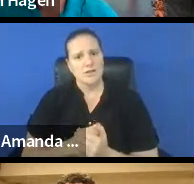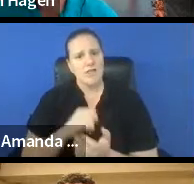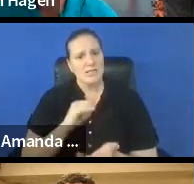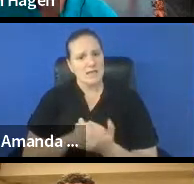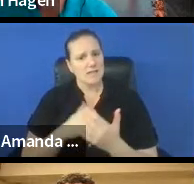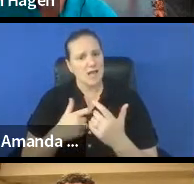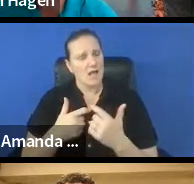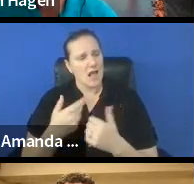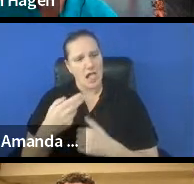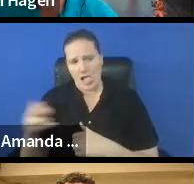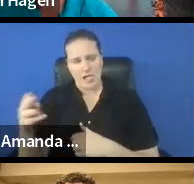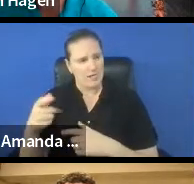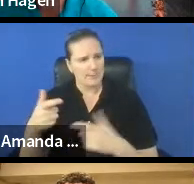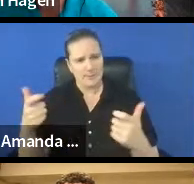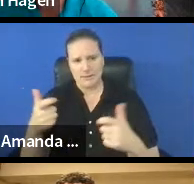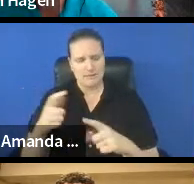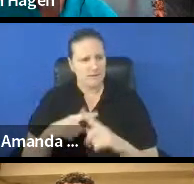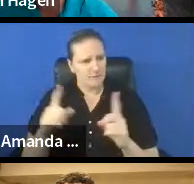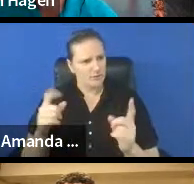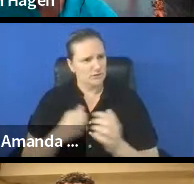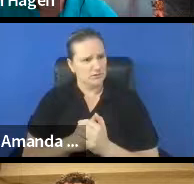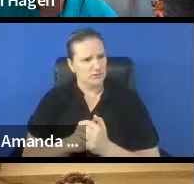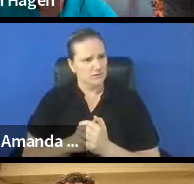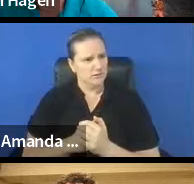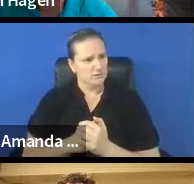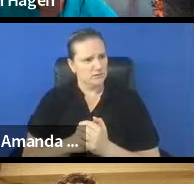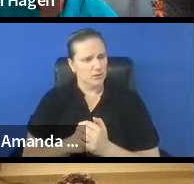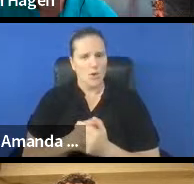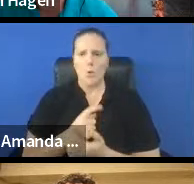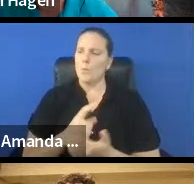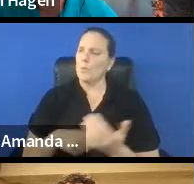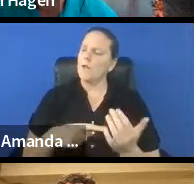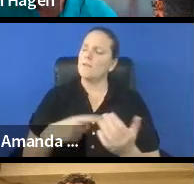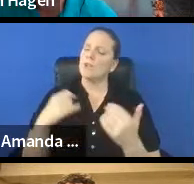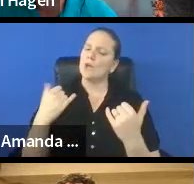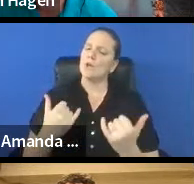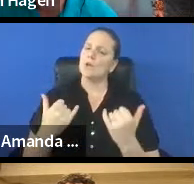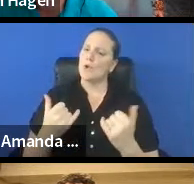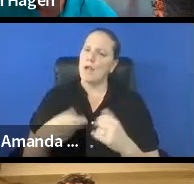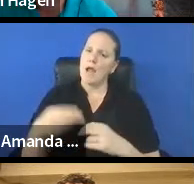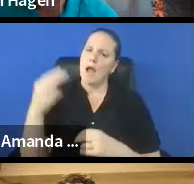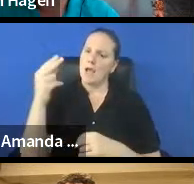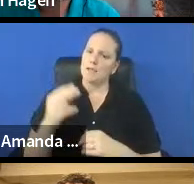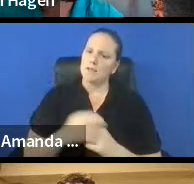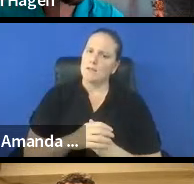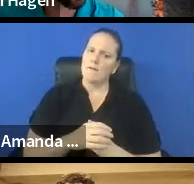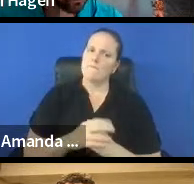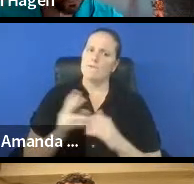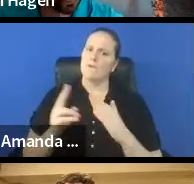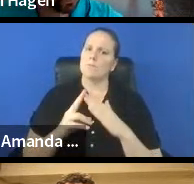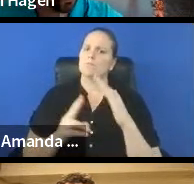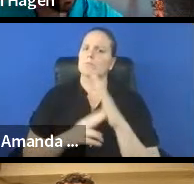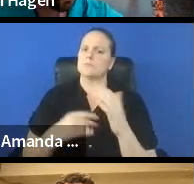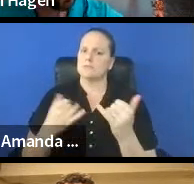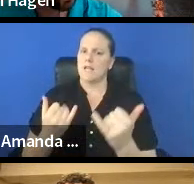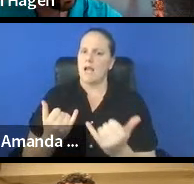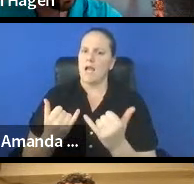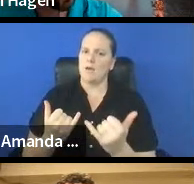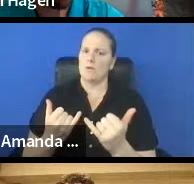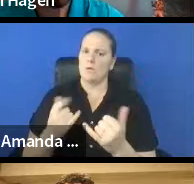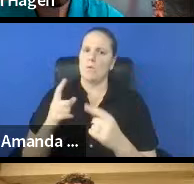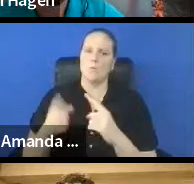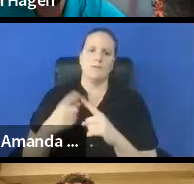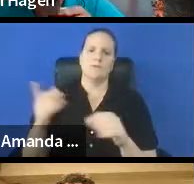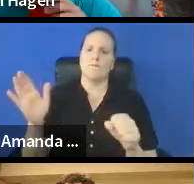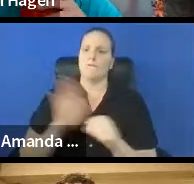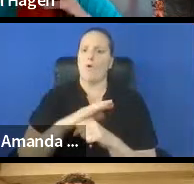difference. Anyway, what is the current height of the bridge now that when it's